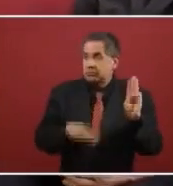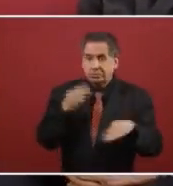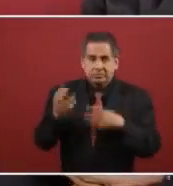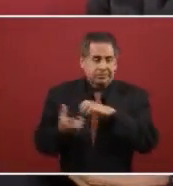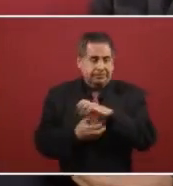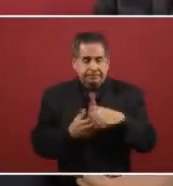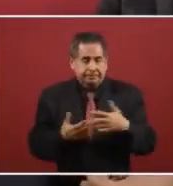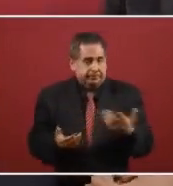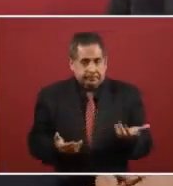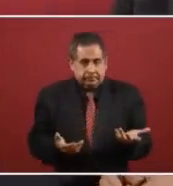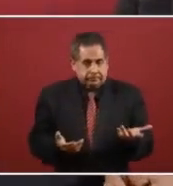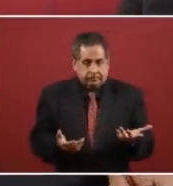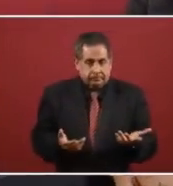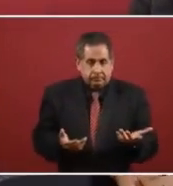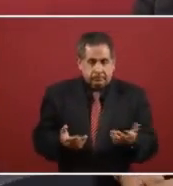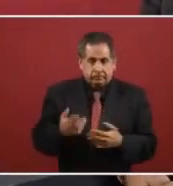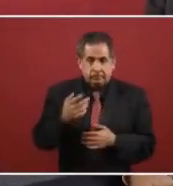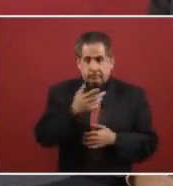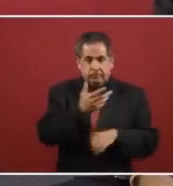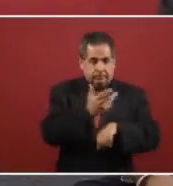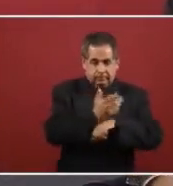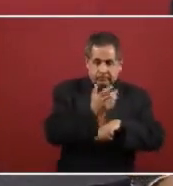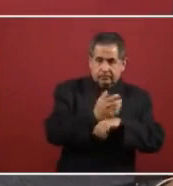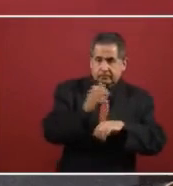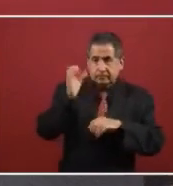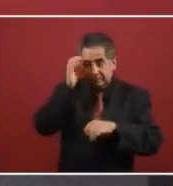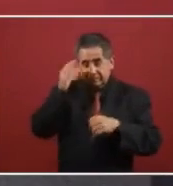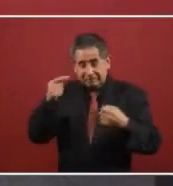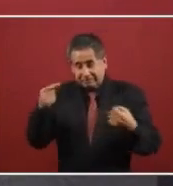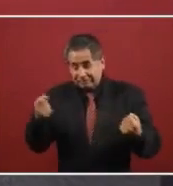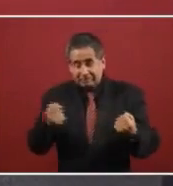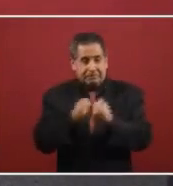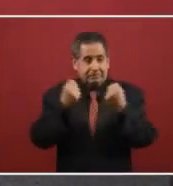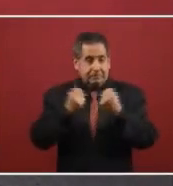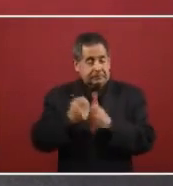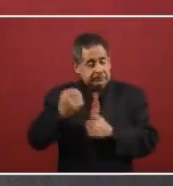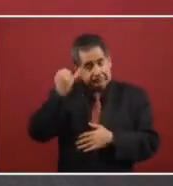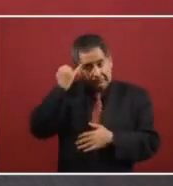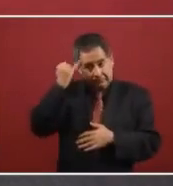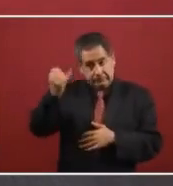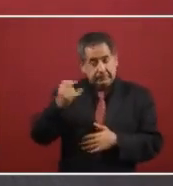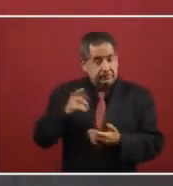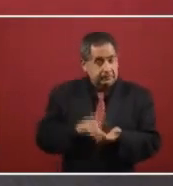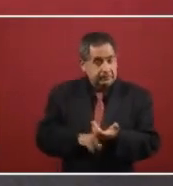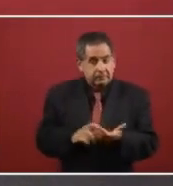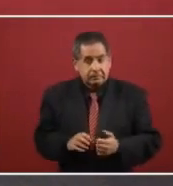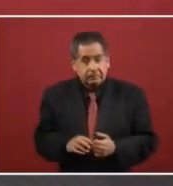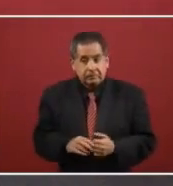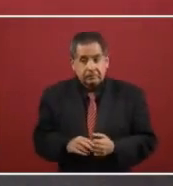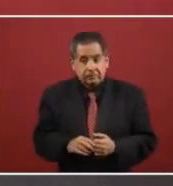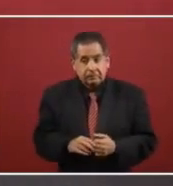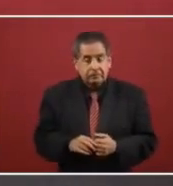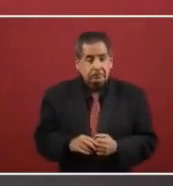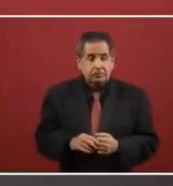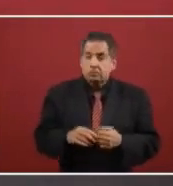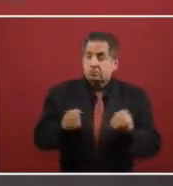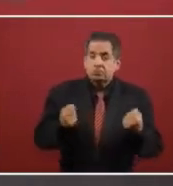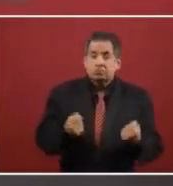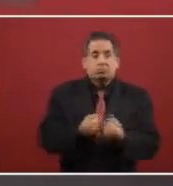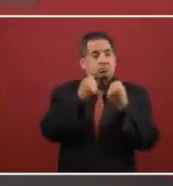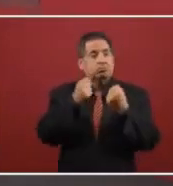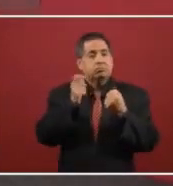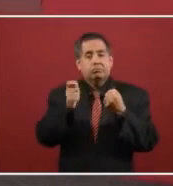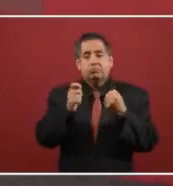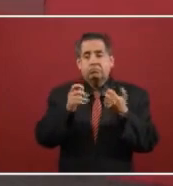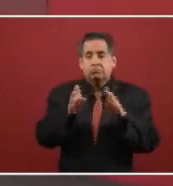the es Estados Unidos, China, imagínense business world, una imagine confrontación de